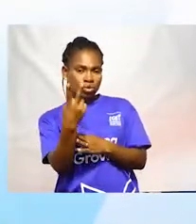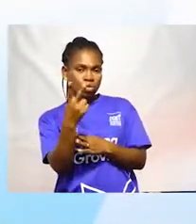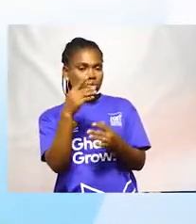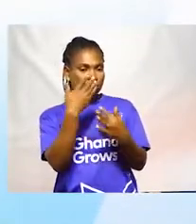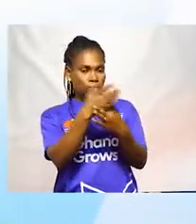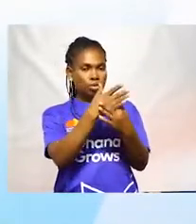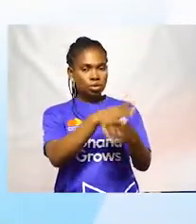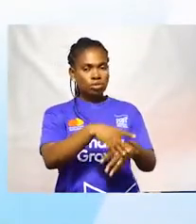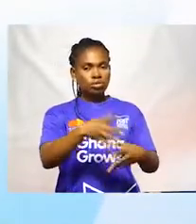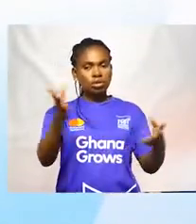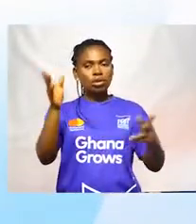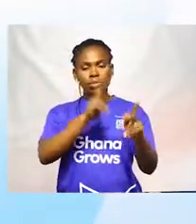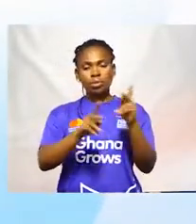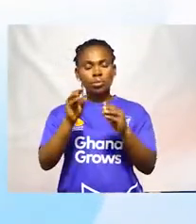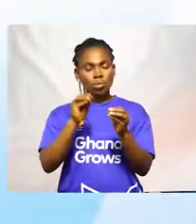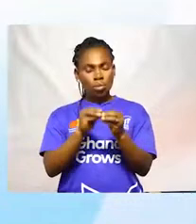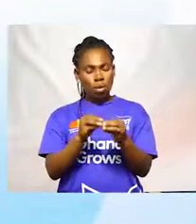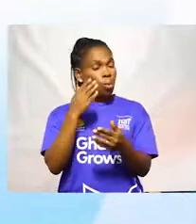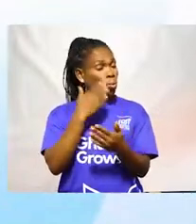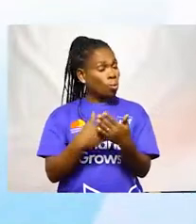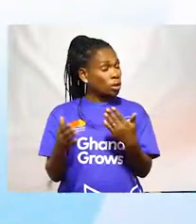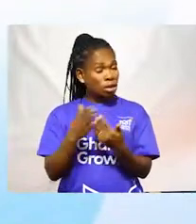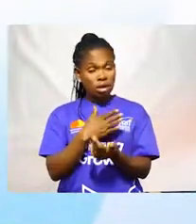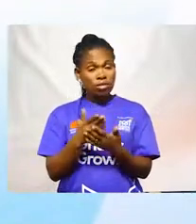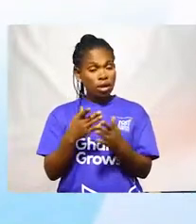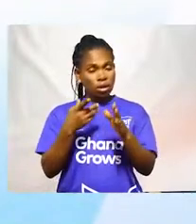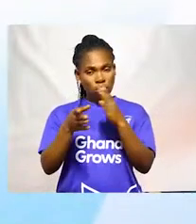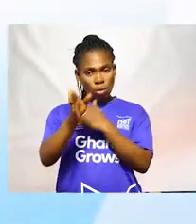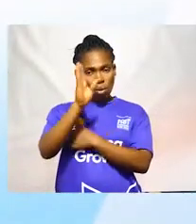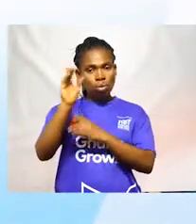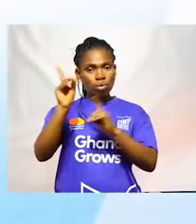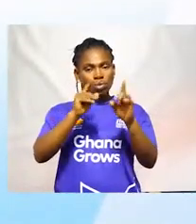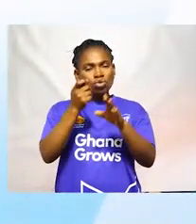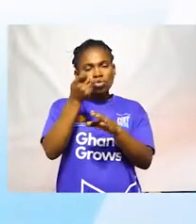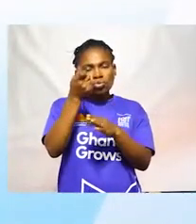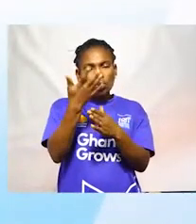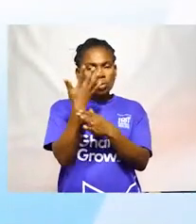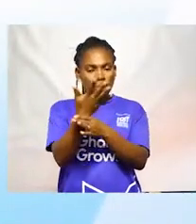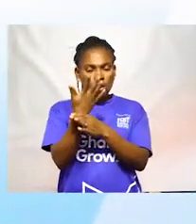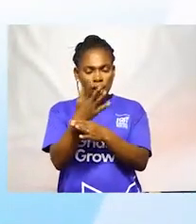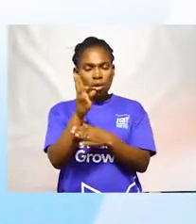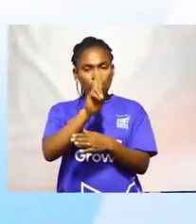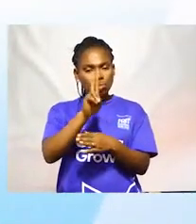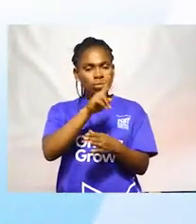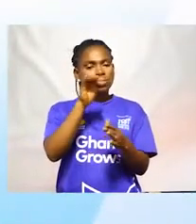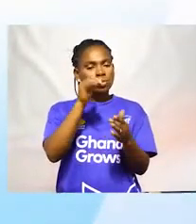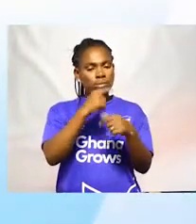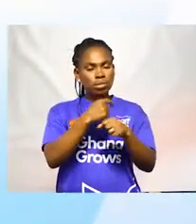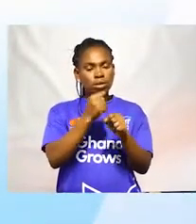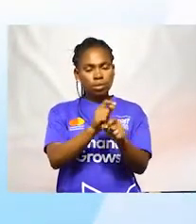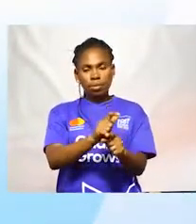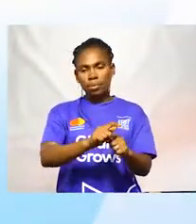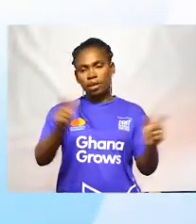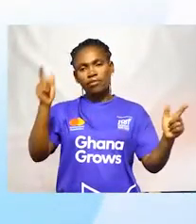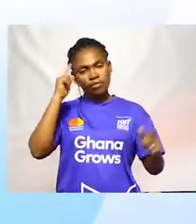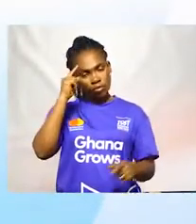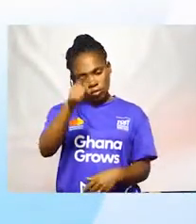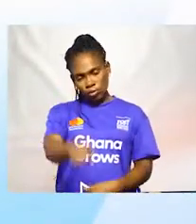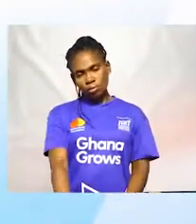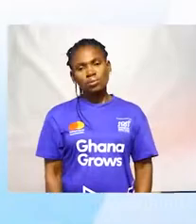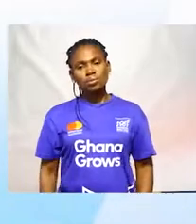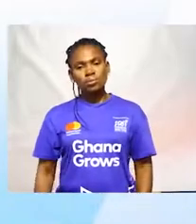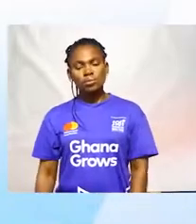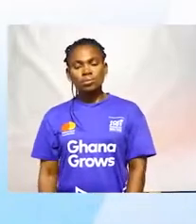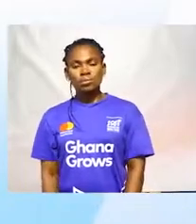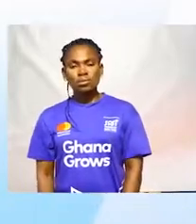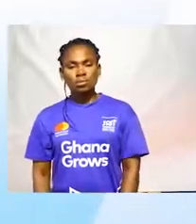that God does, it starts from something small in your hands that may look even insignificant. Yeah. Give us a minute